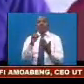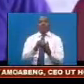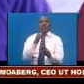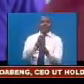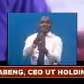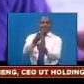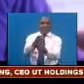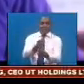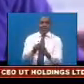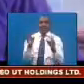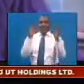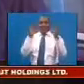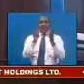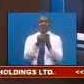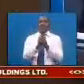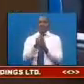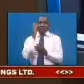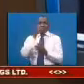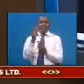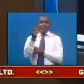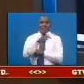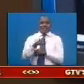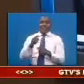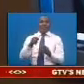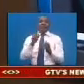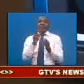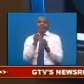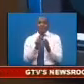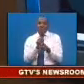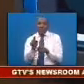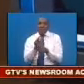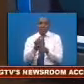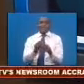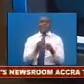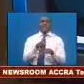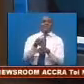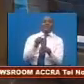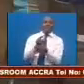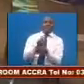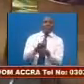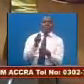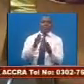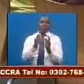each year to mark that historic day when the first message was sent electronically